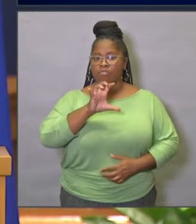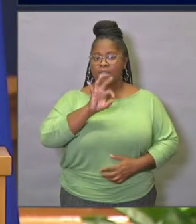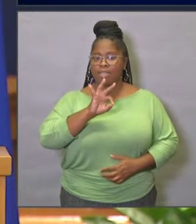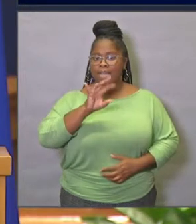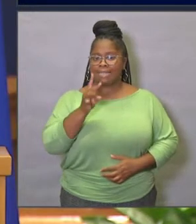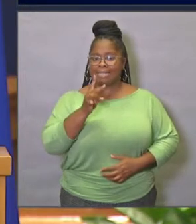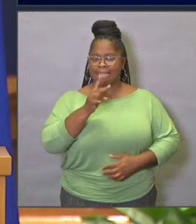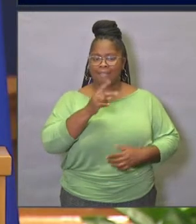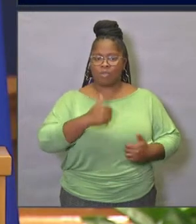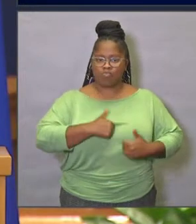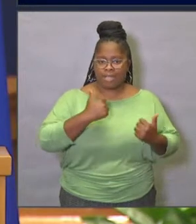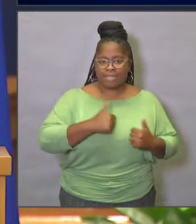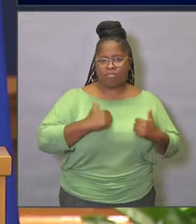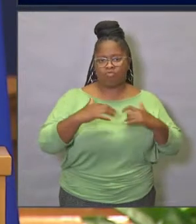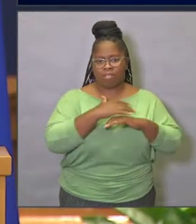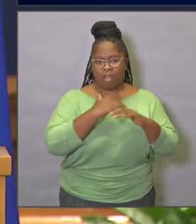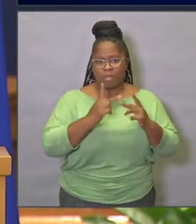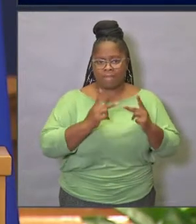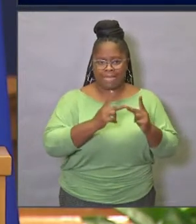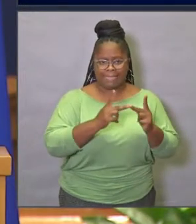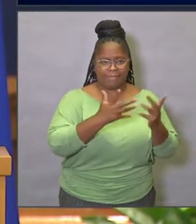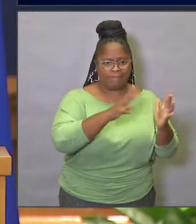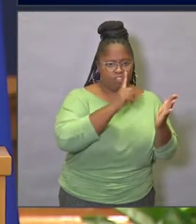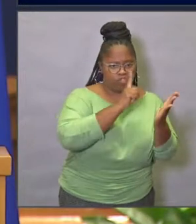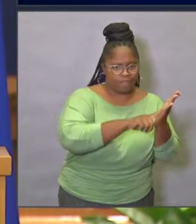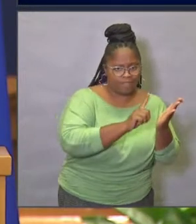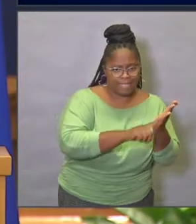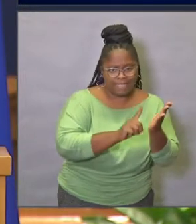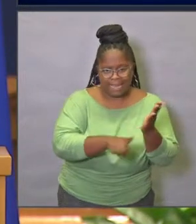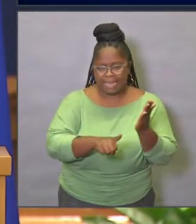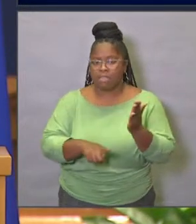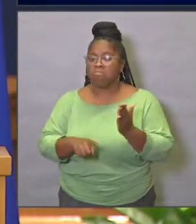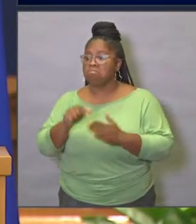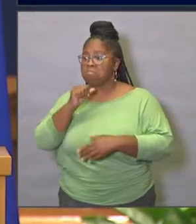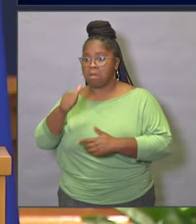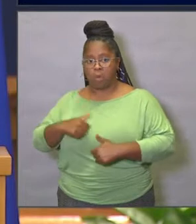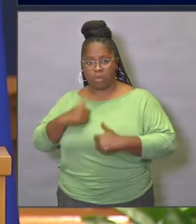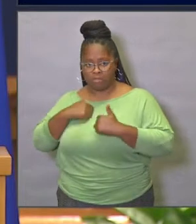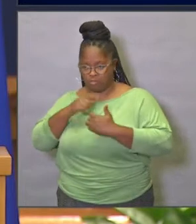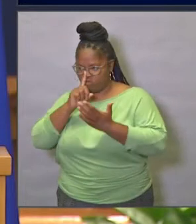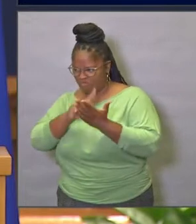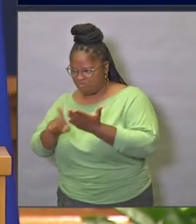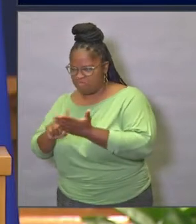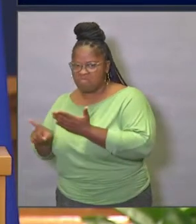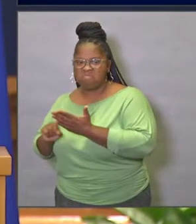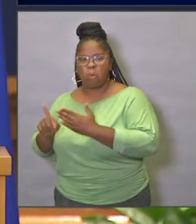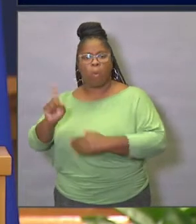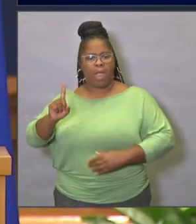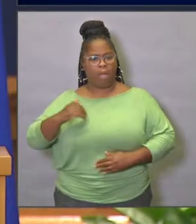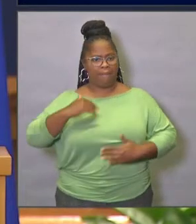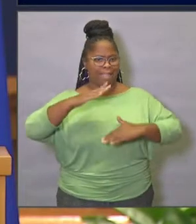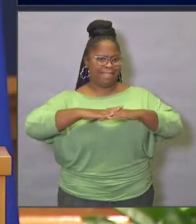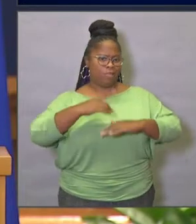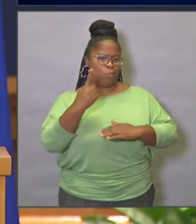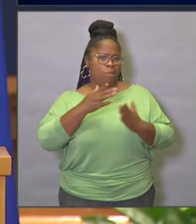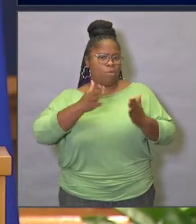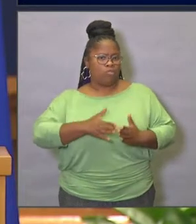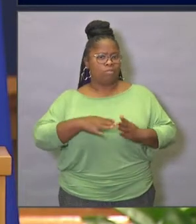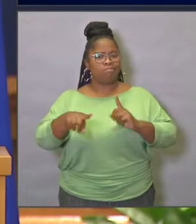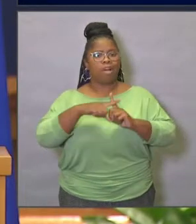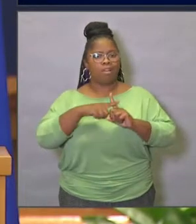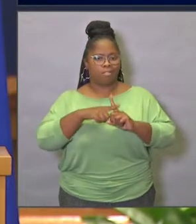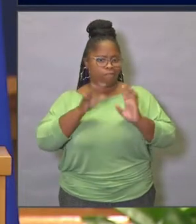1,797 residential congregate settings and non-residential settings with at least 1 confirmed case of